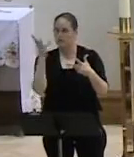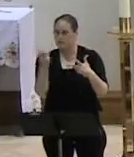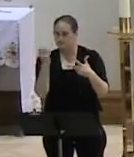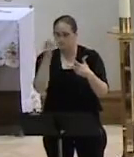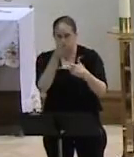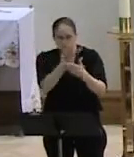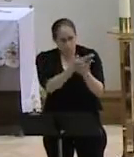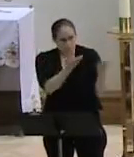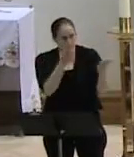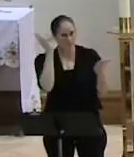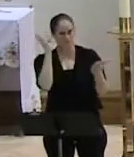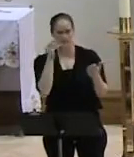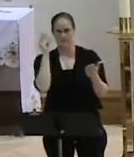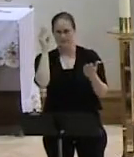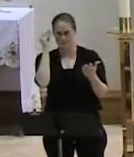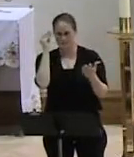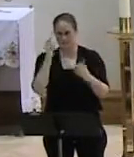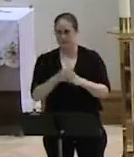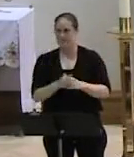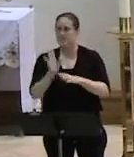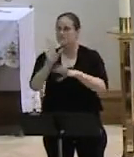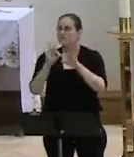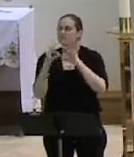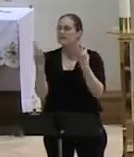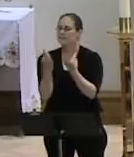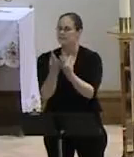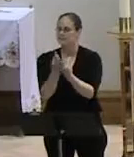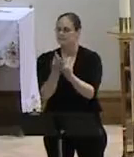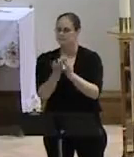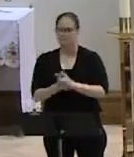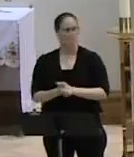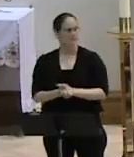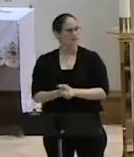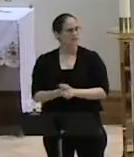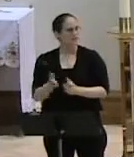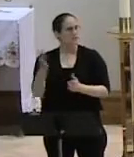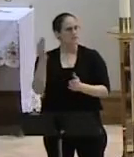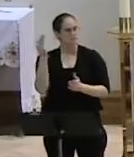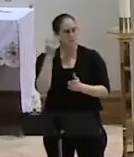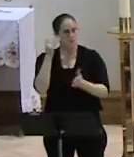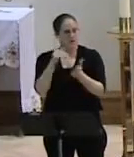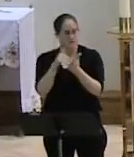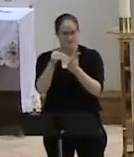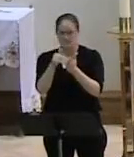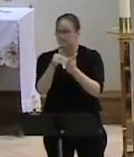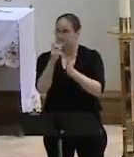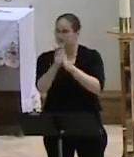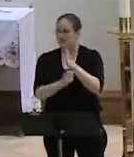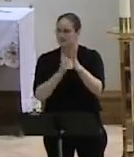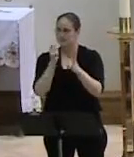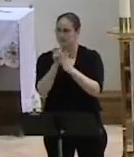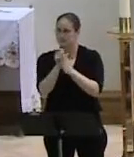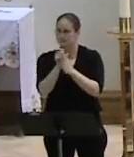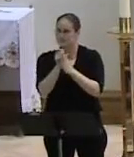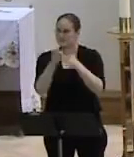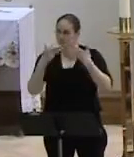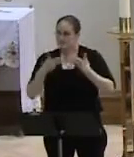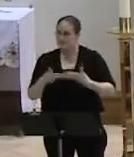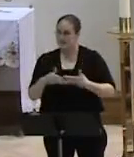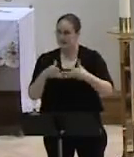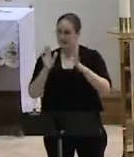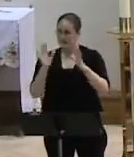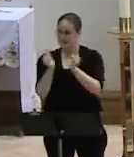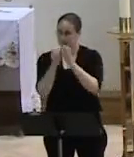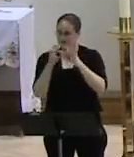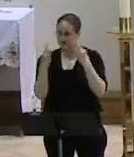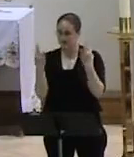about is your family. You know, oftentimes they make great sacrifices.